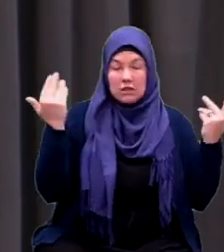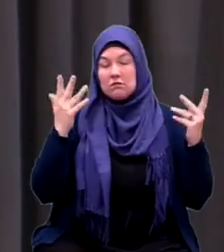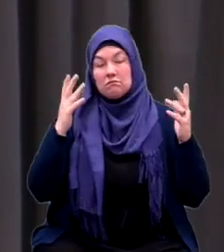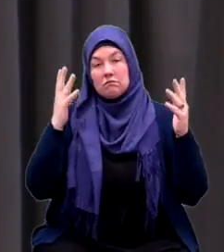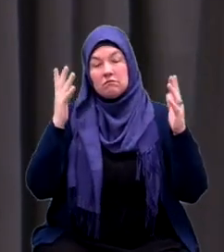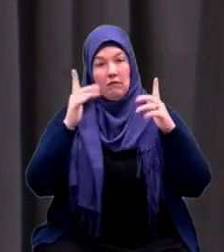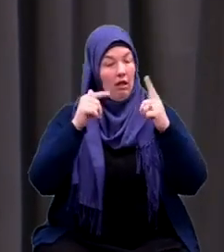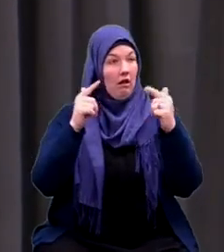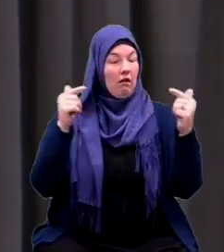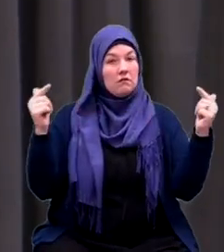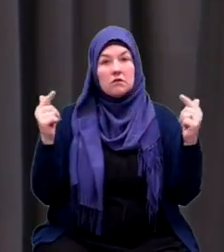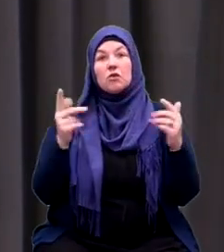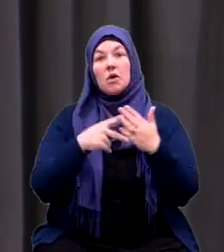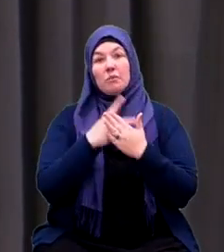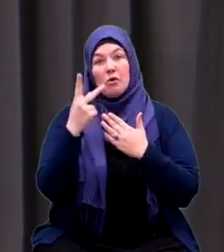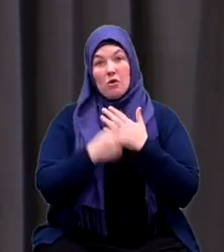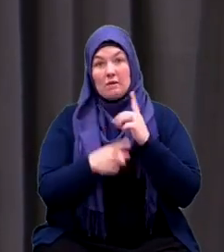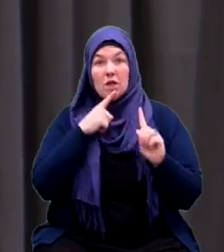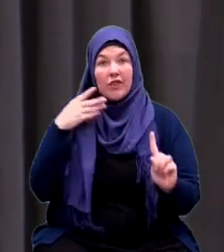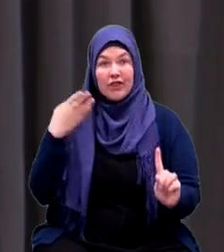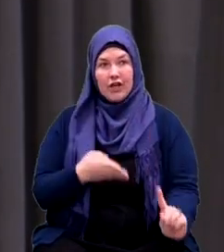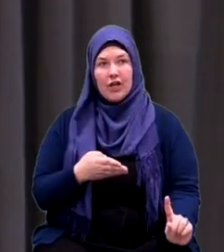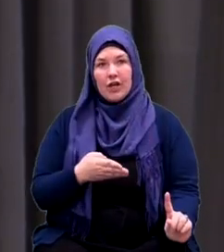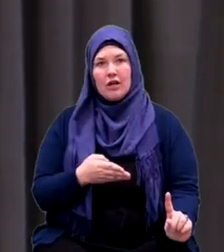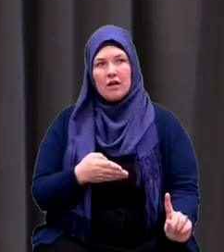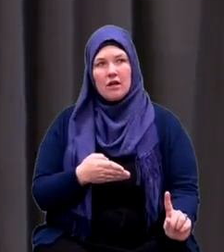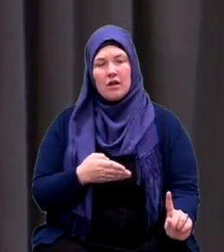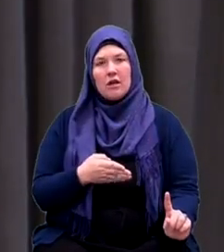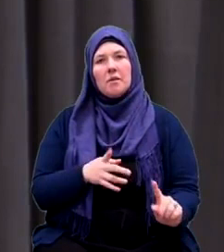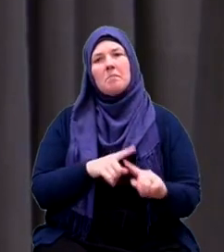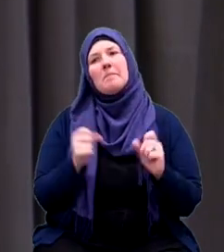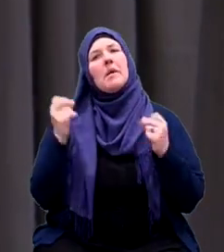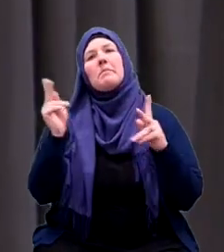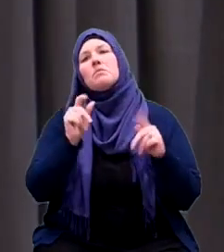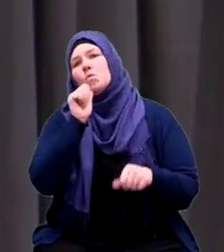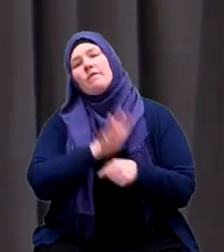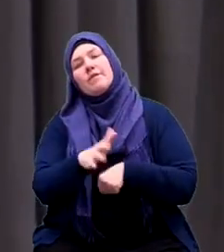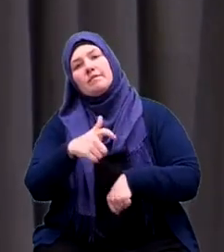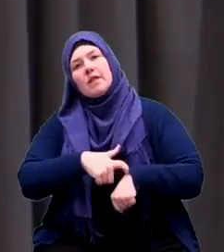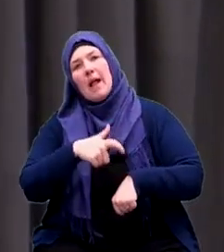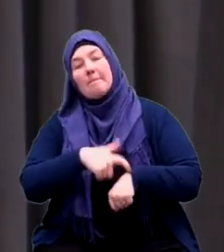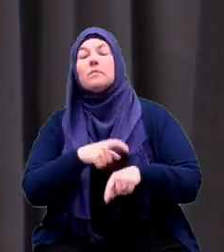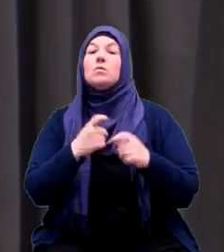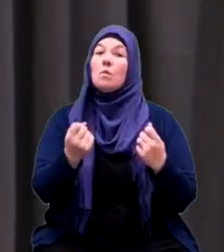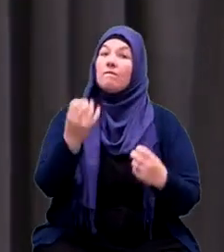So the programs are there, but we don't have time. So